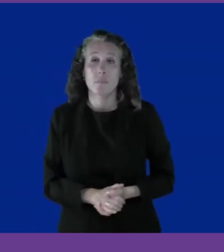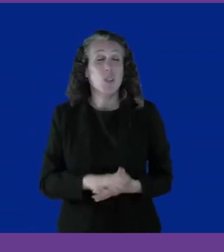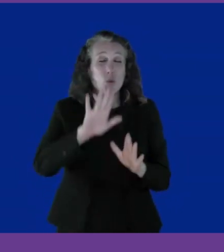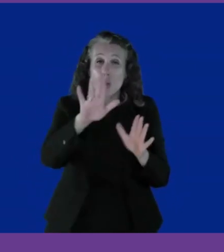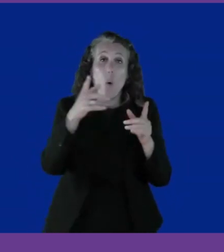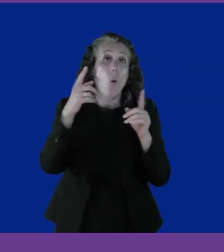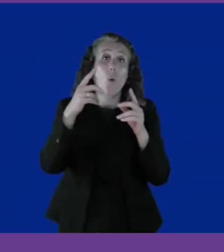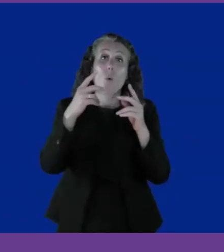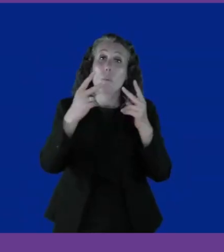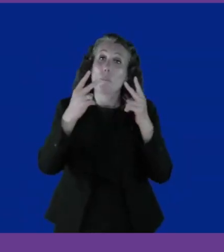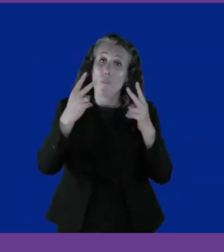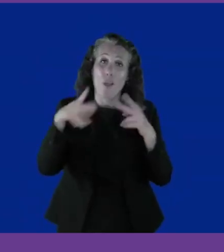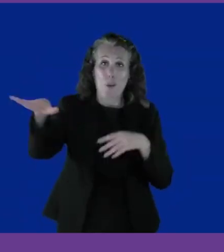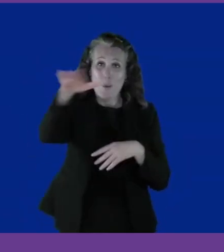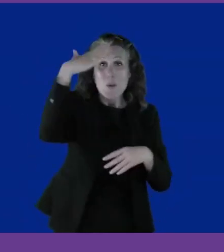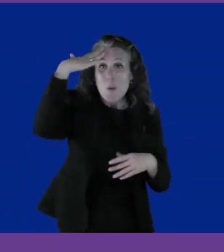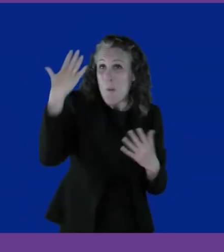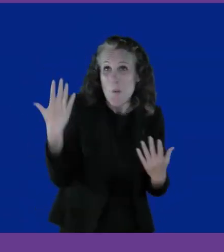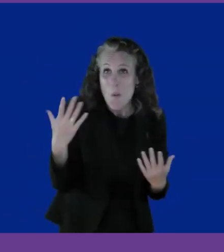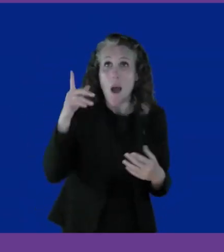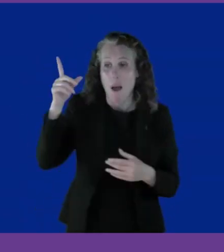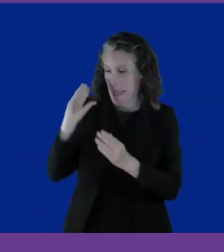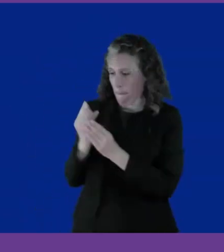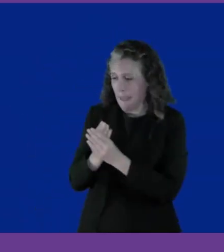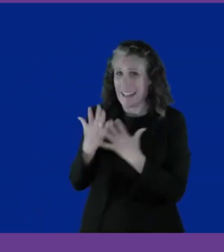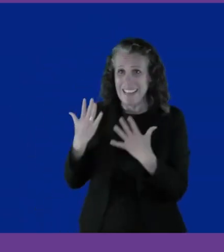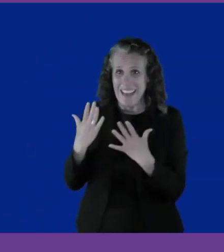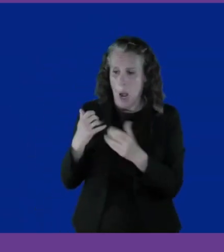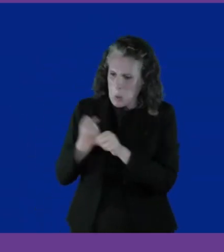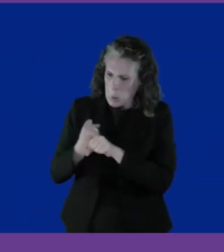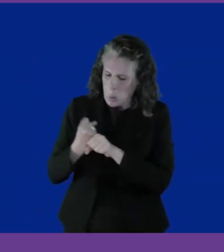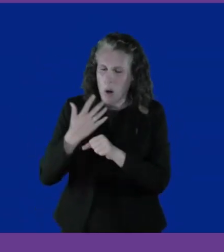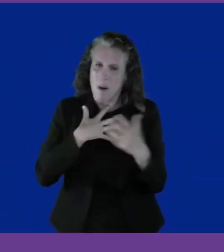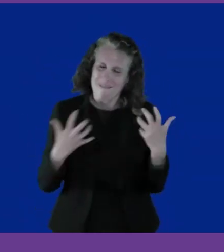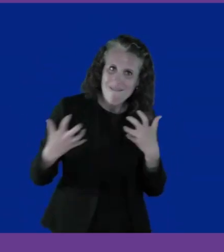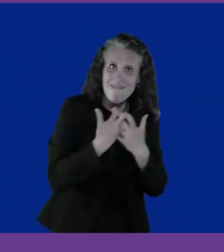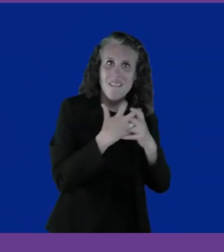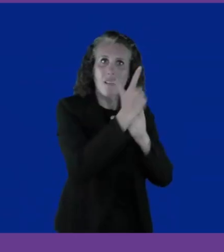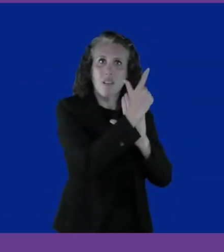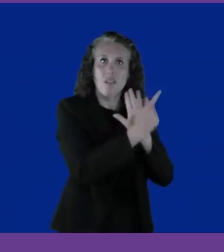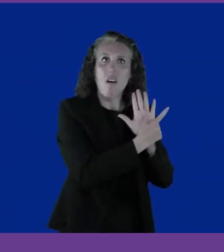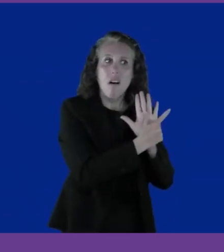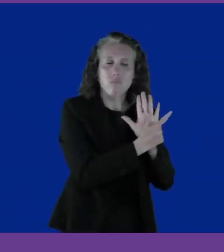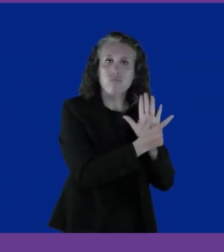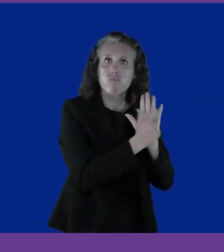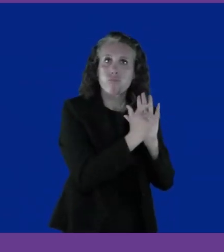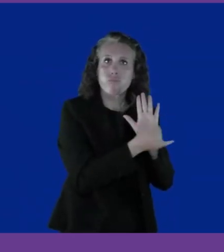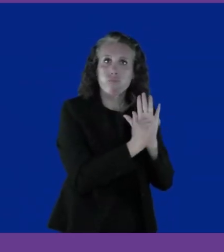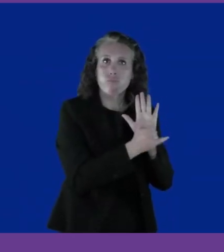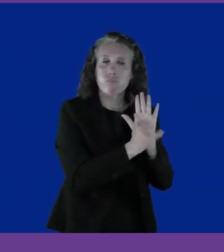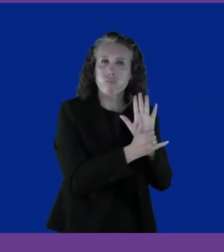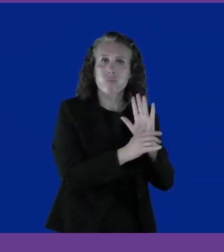working not only to meet the regulatory obligation, but because we are convinced that accessibility